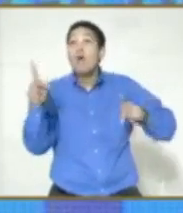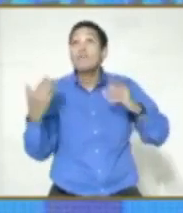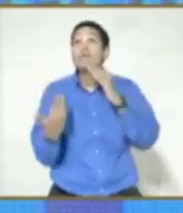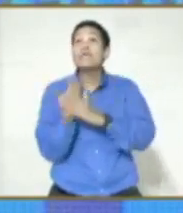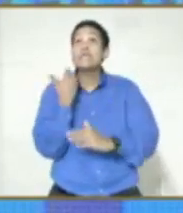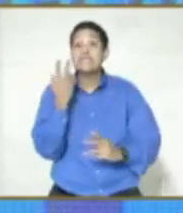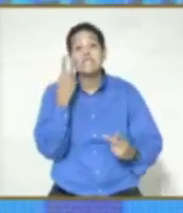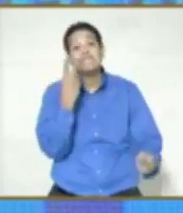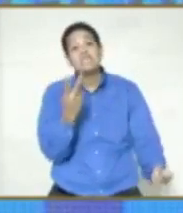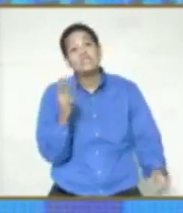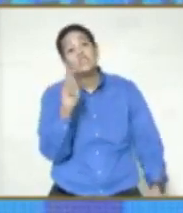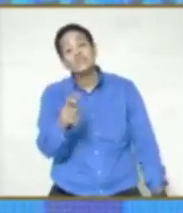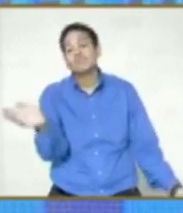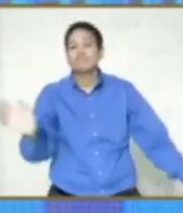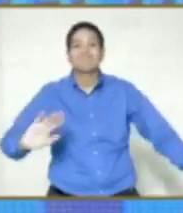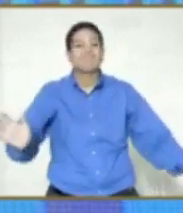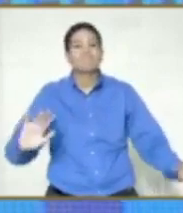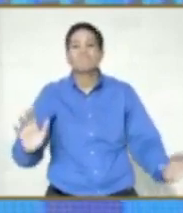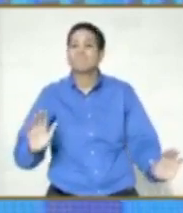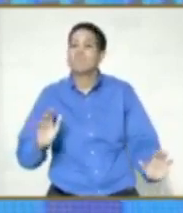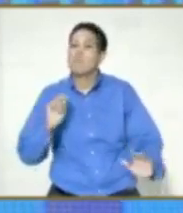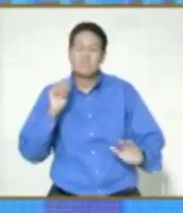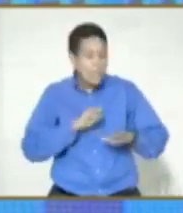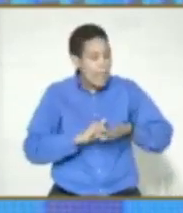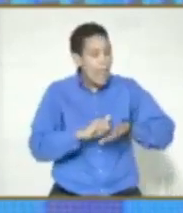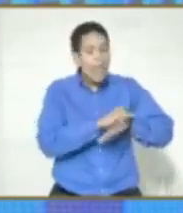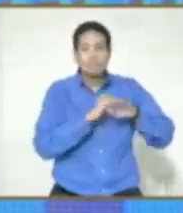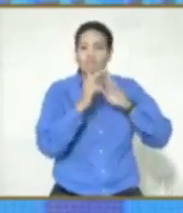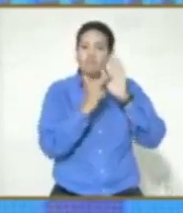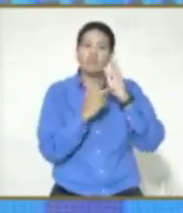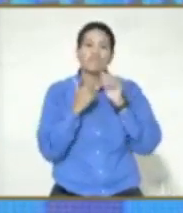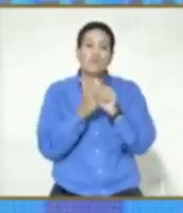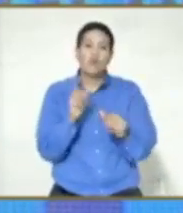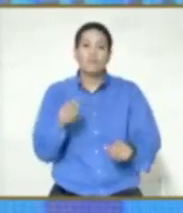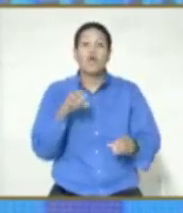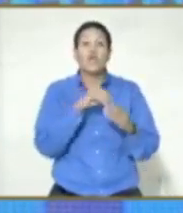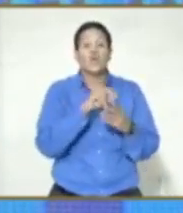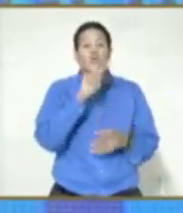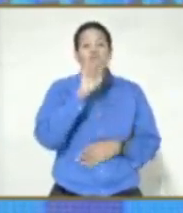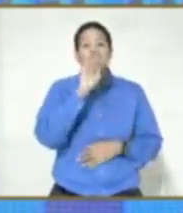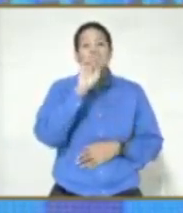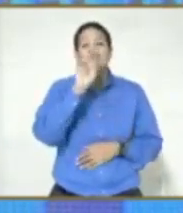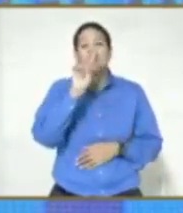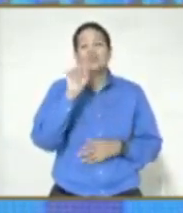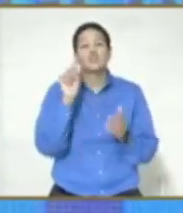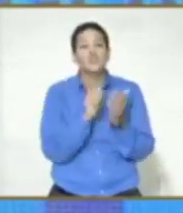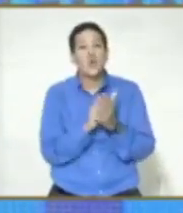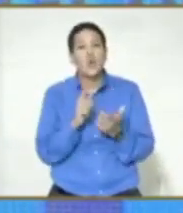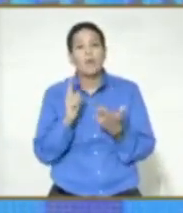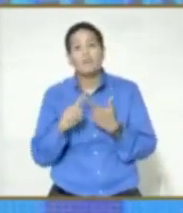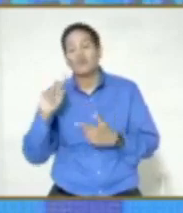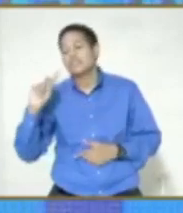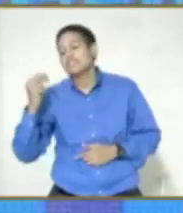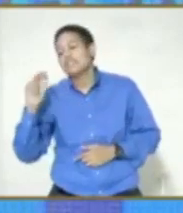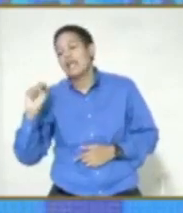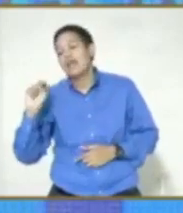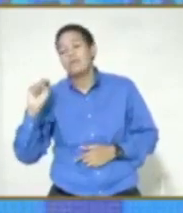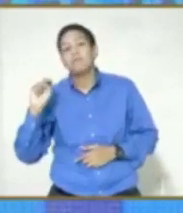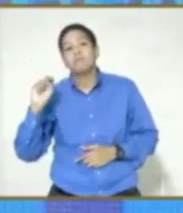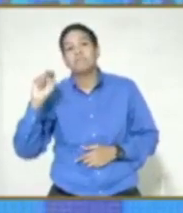17 facilities across the country, including Vineyard Town and the Denham Town Golden Age.